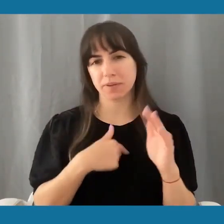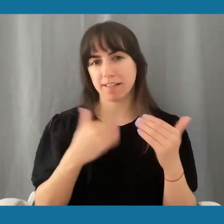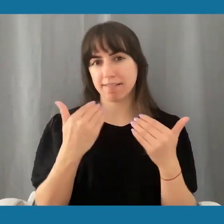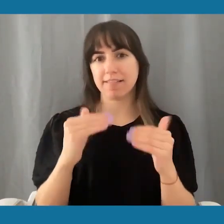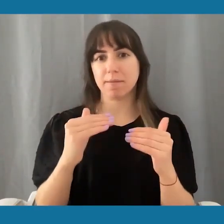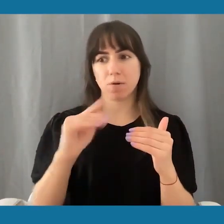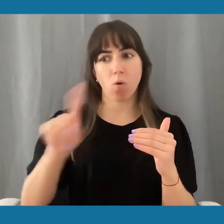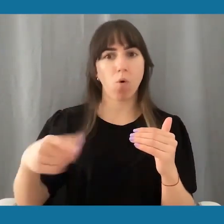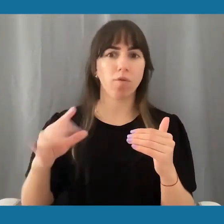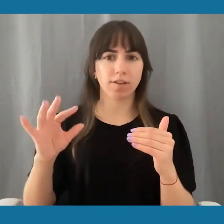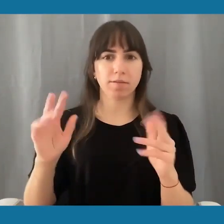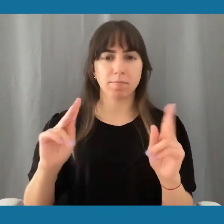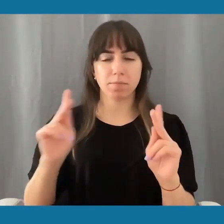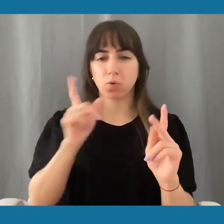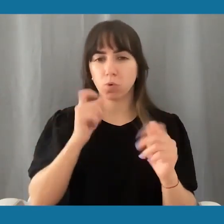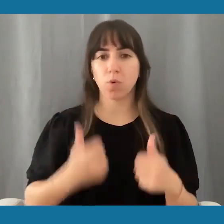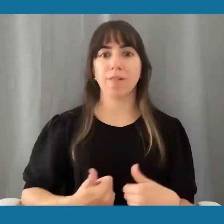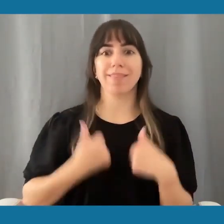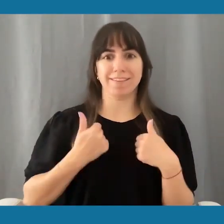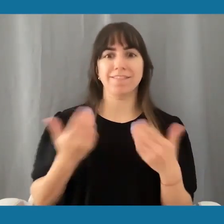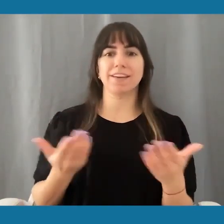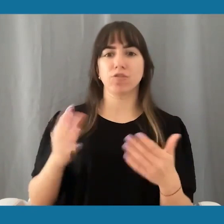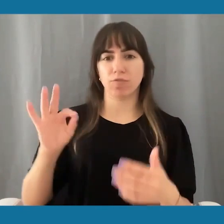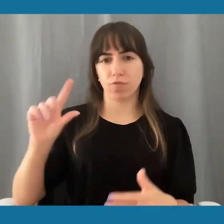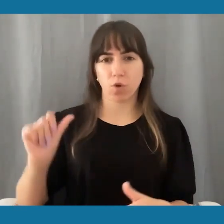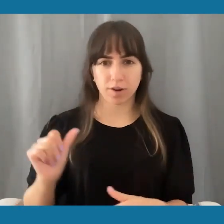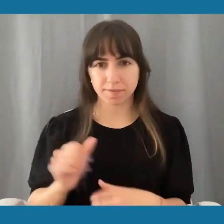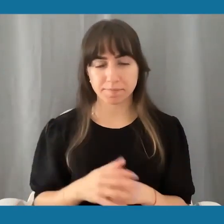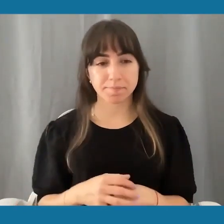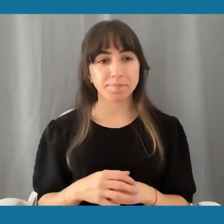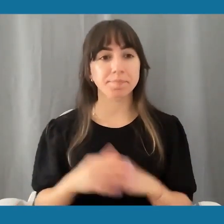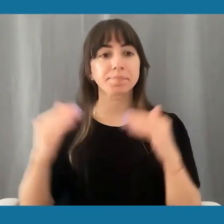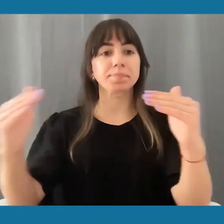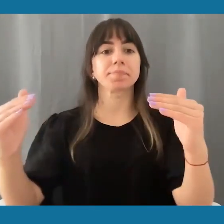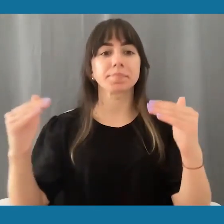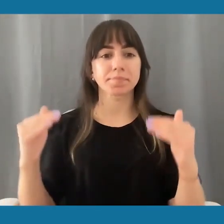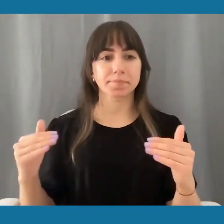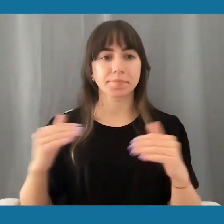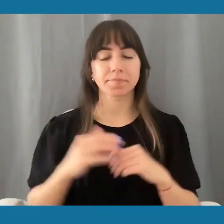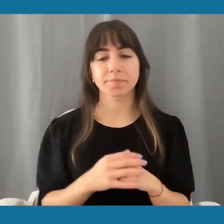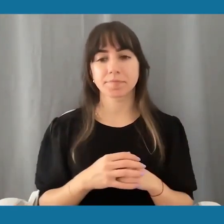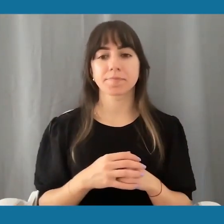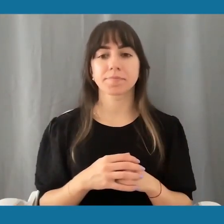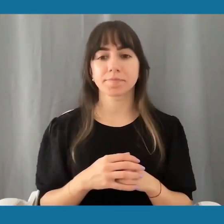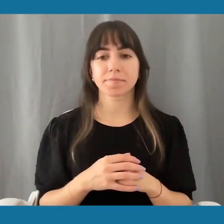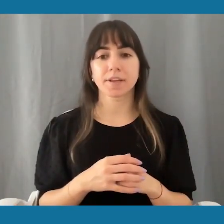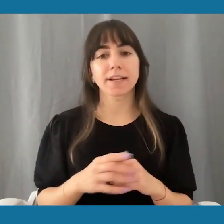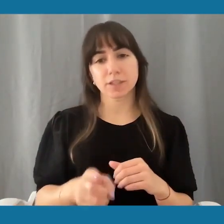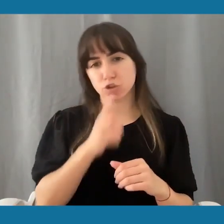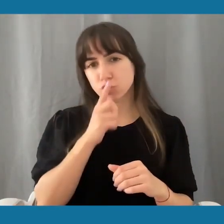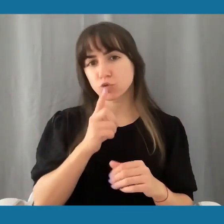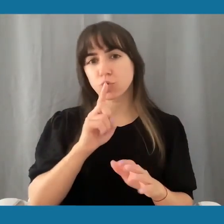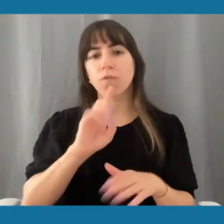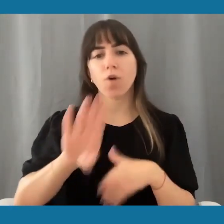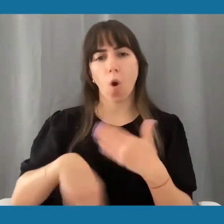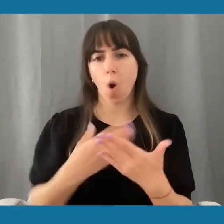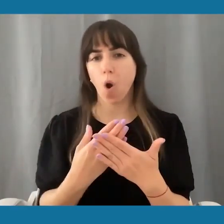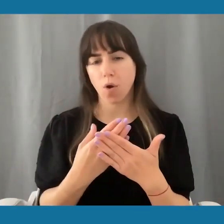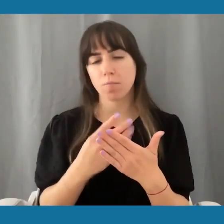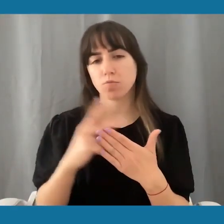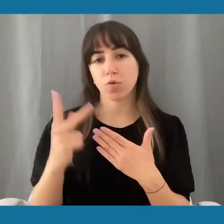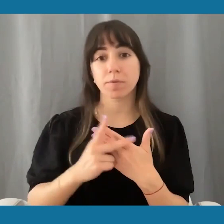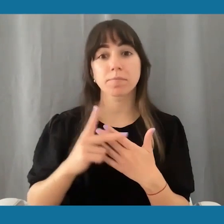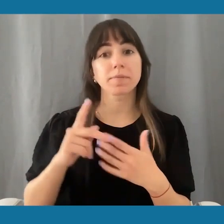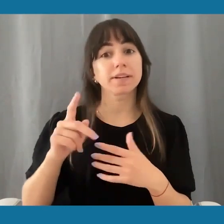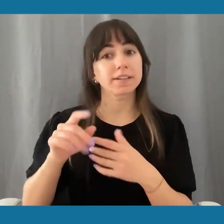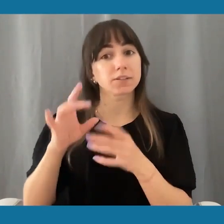Florida. The next true for all ABLE programs. It's based on federal law. One is the individual does